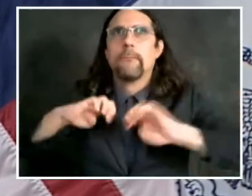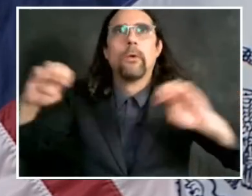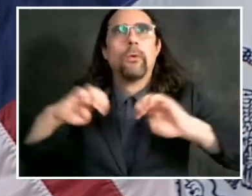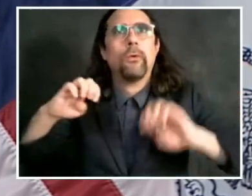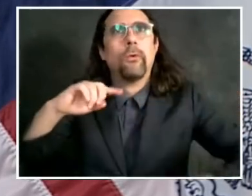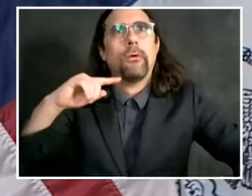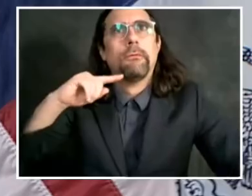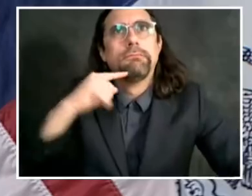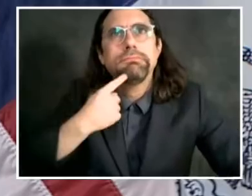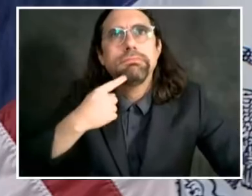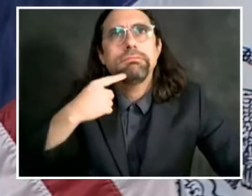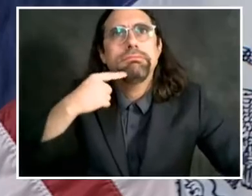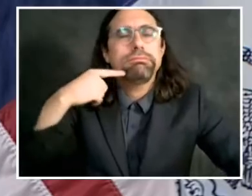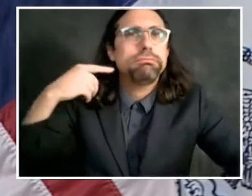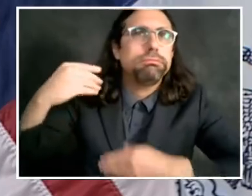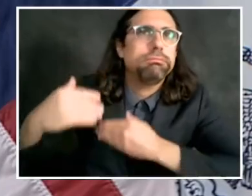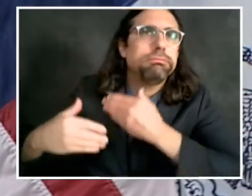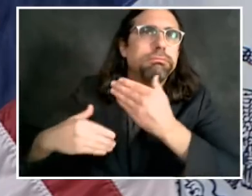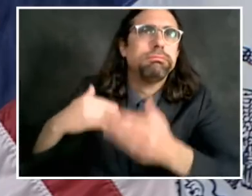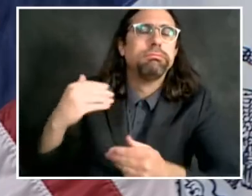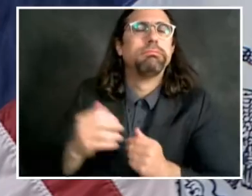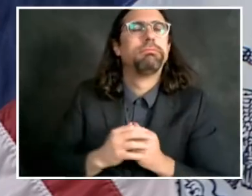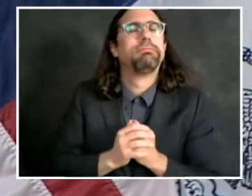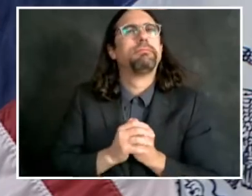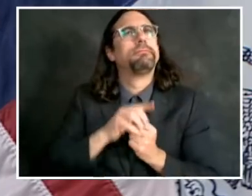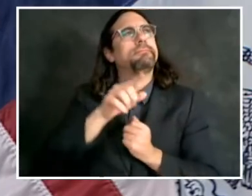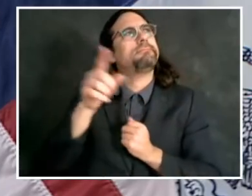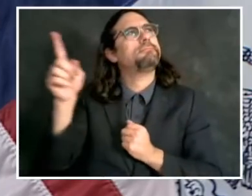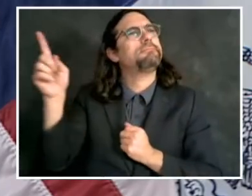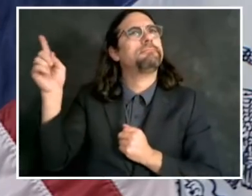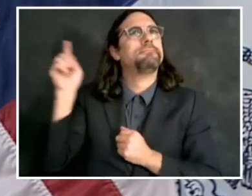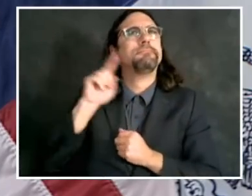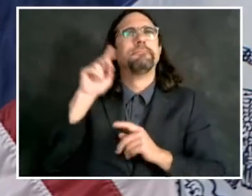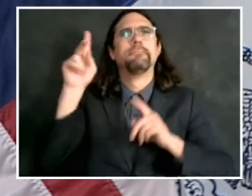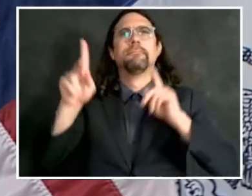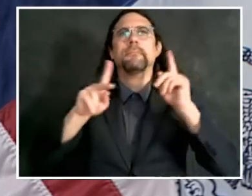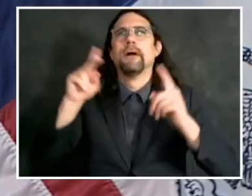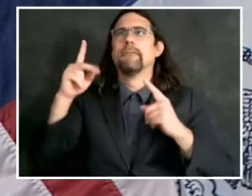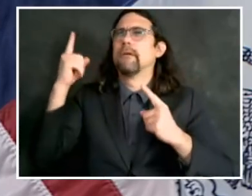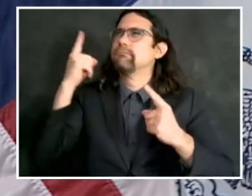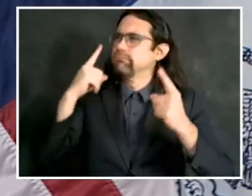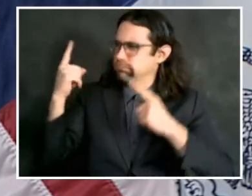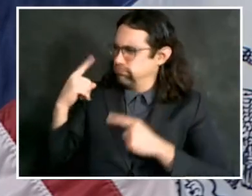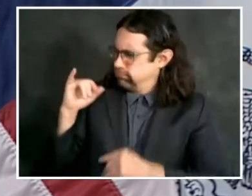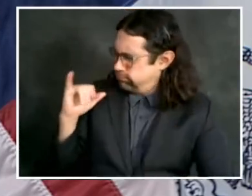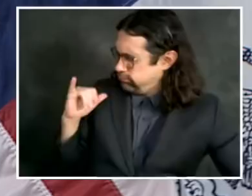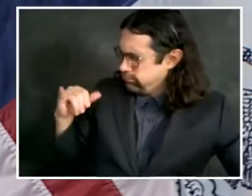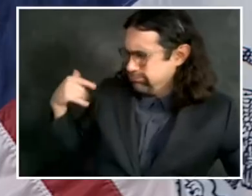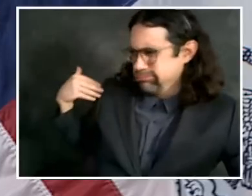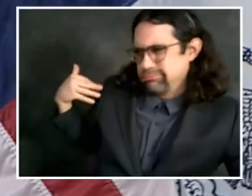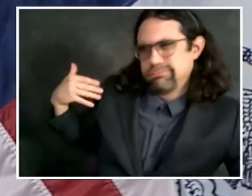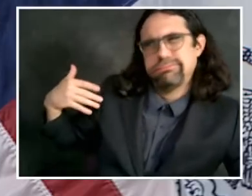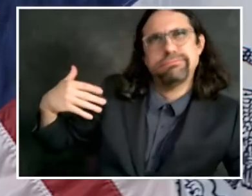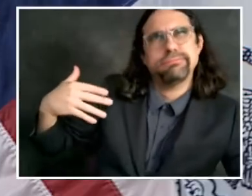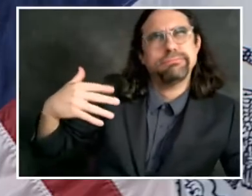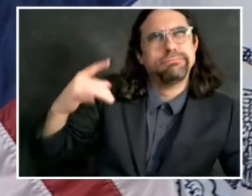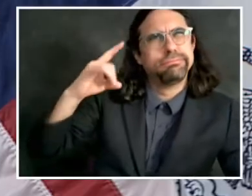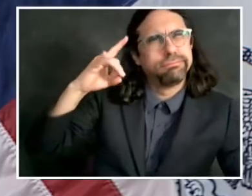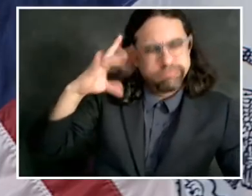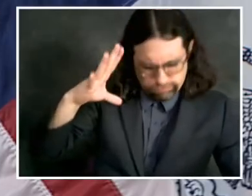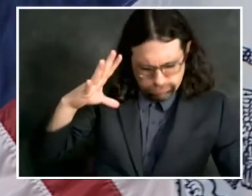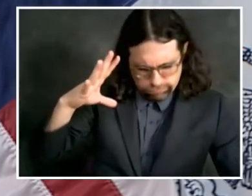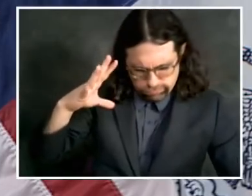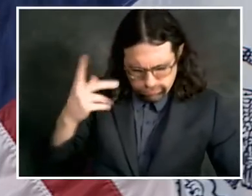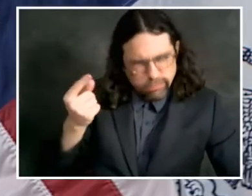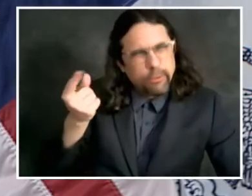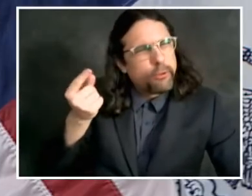put together the essence of what happened and what New Yorkers did, and